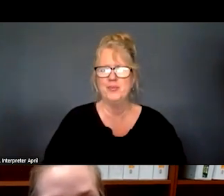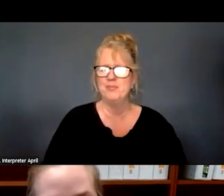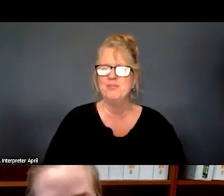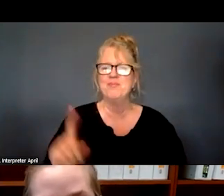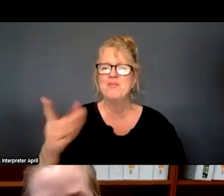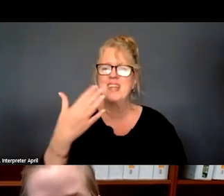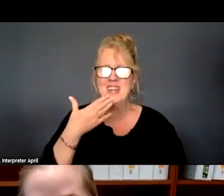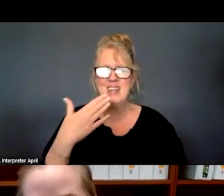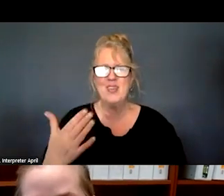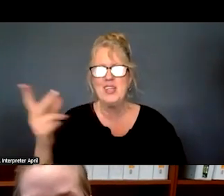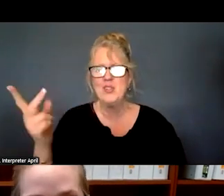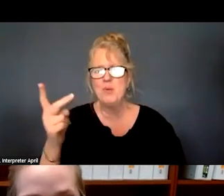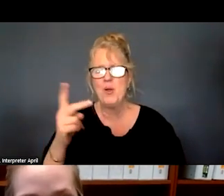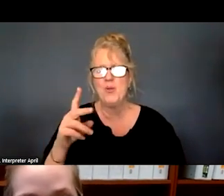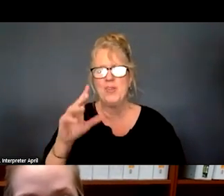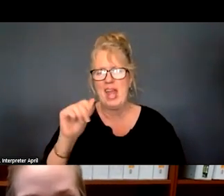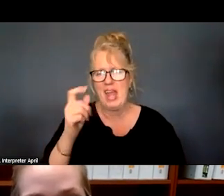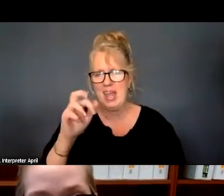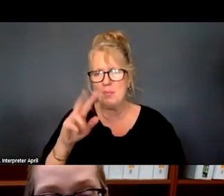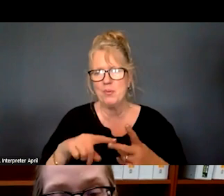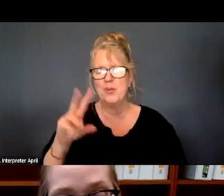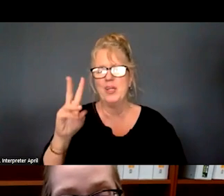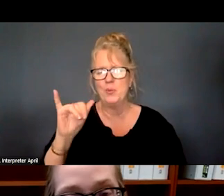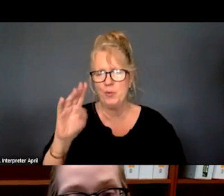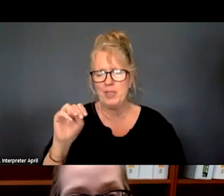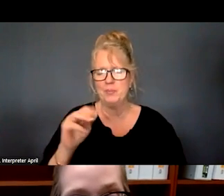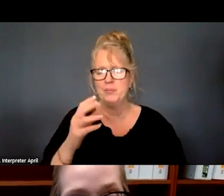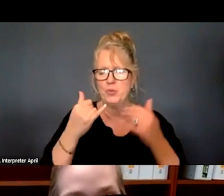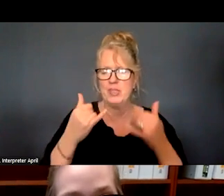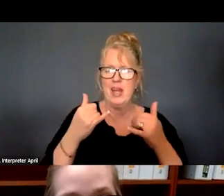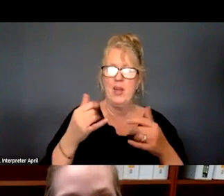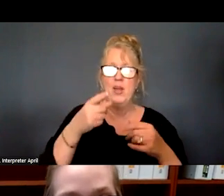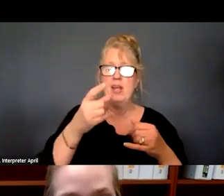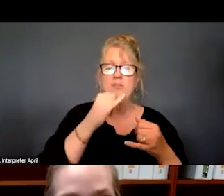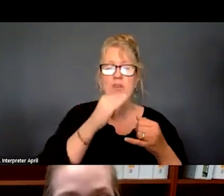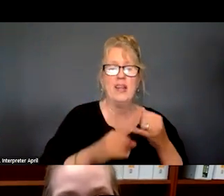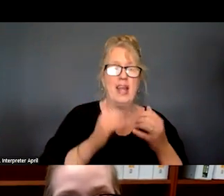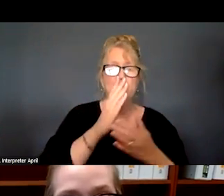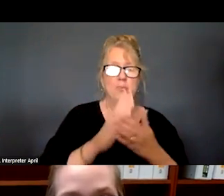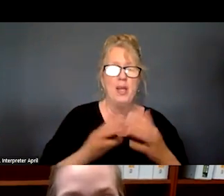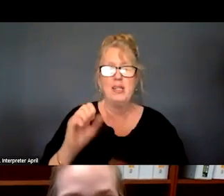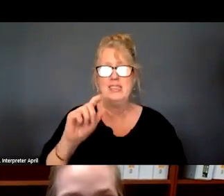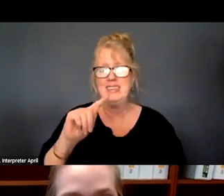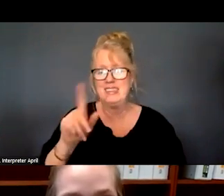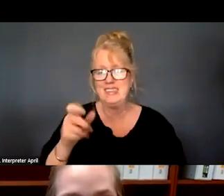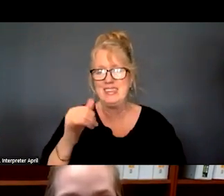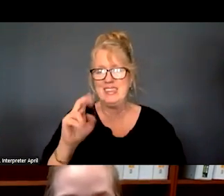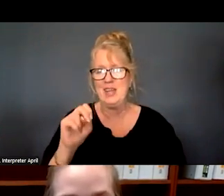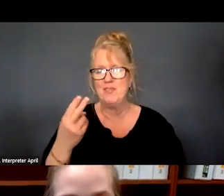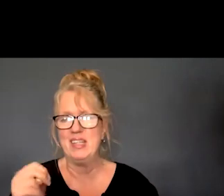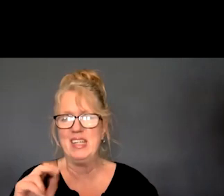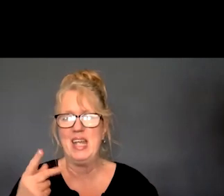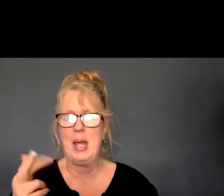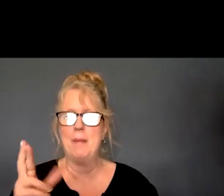Thank you so much, William and Amber, for this important work. So that brings us to our last segment, and Stephanie Hepburn, tell us about